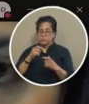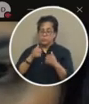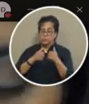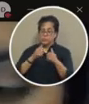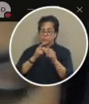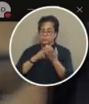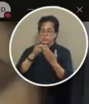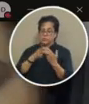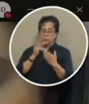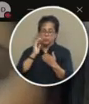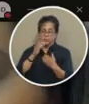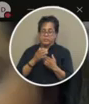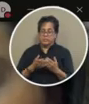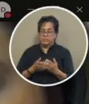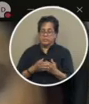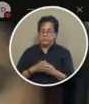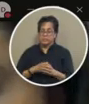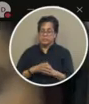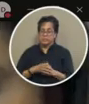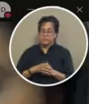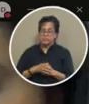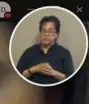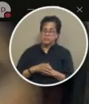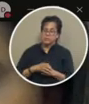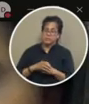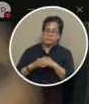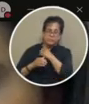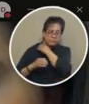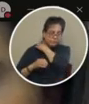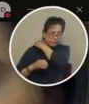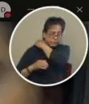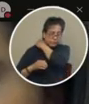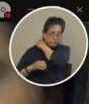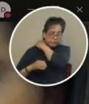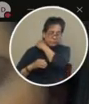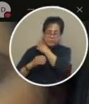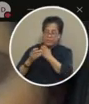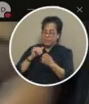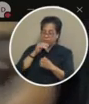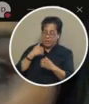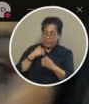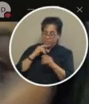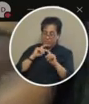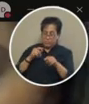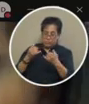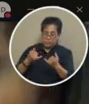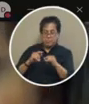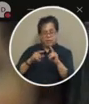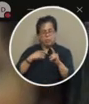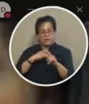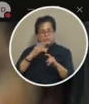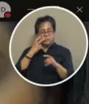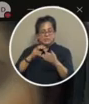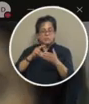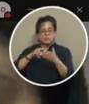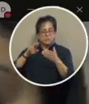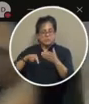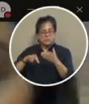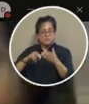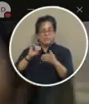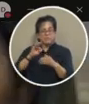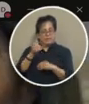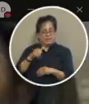will be delayed? And I'm sure you can't get that answer today, but I'd like to see what the consequences are of doing this, if